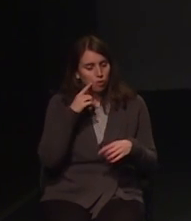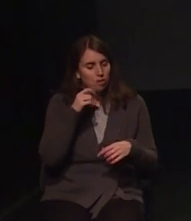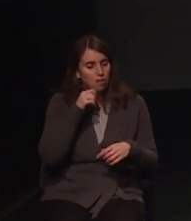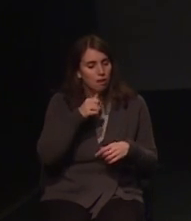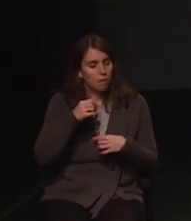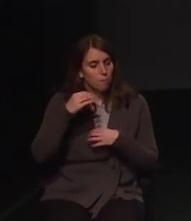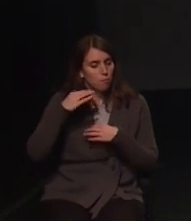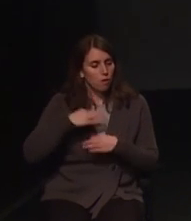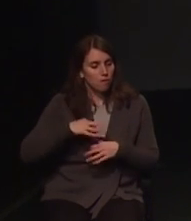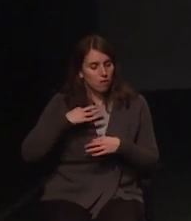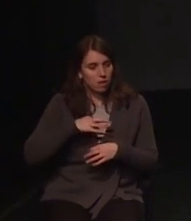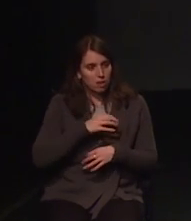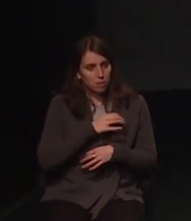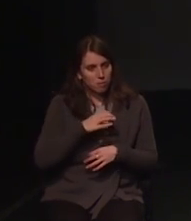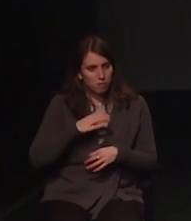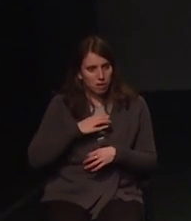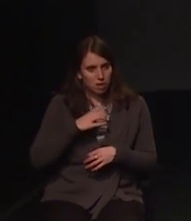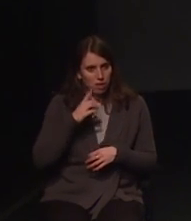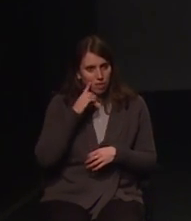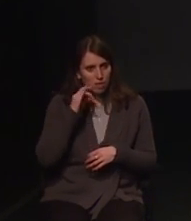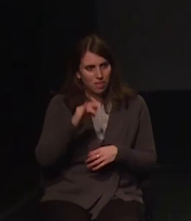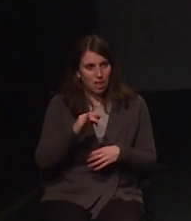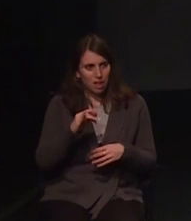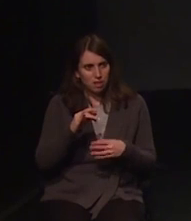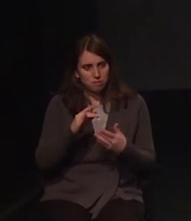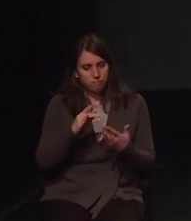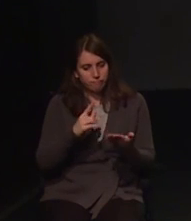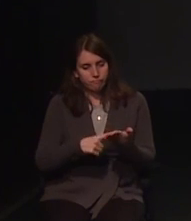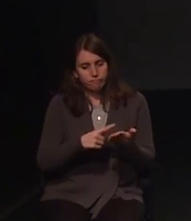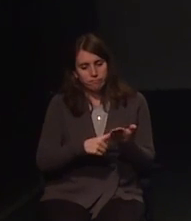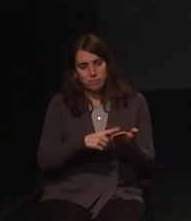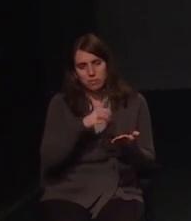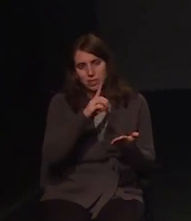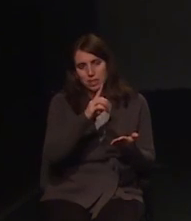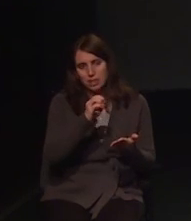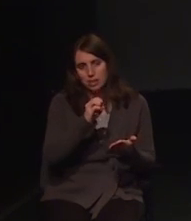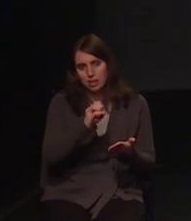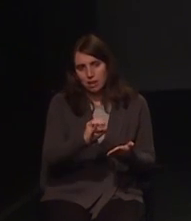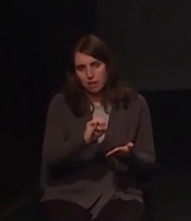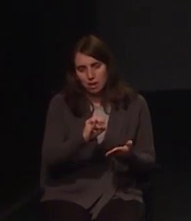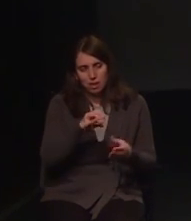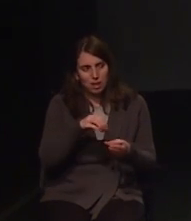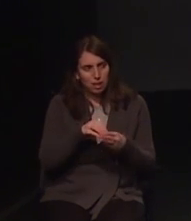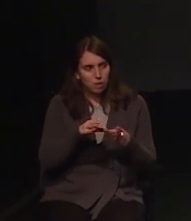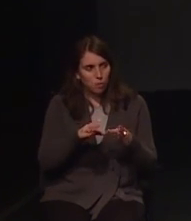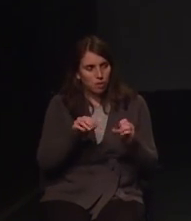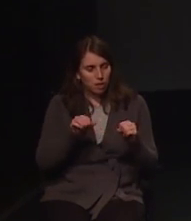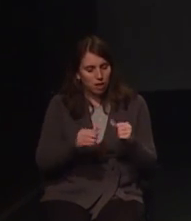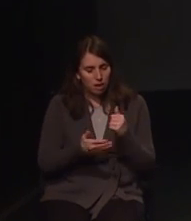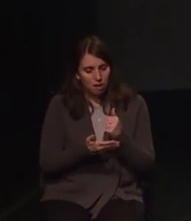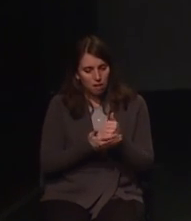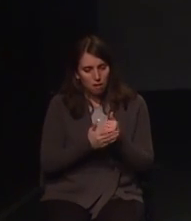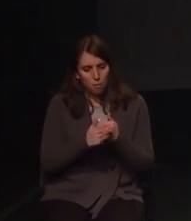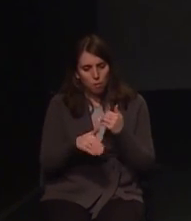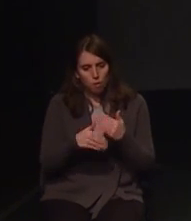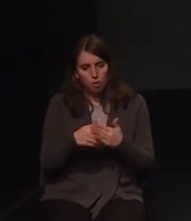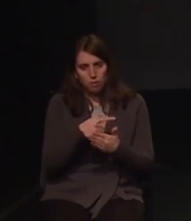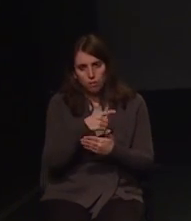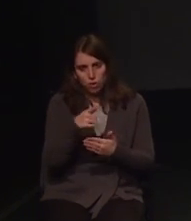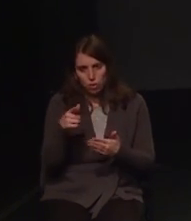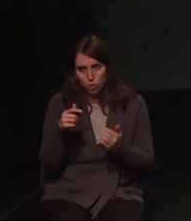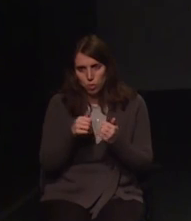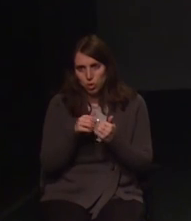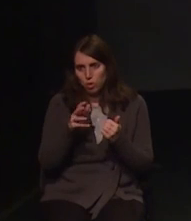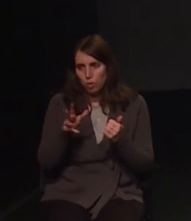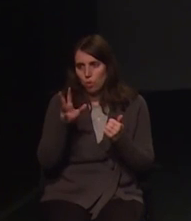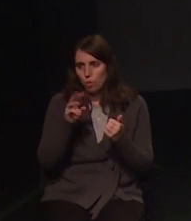that addresses DEI in a way that really can help all of you in terms of your own organizations. For